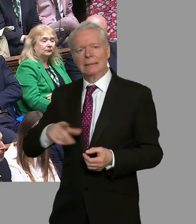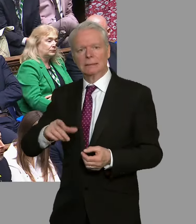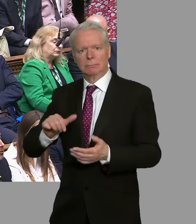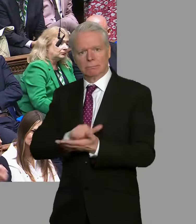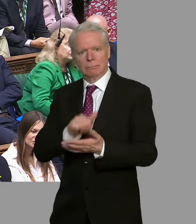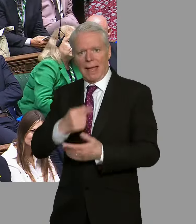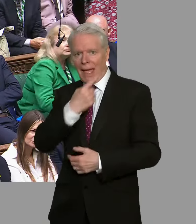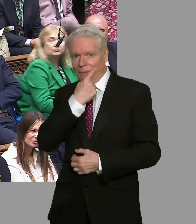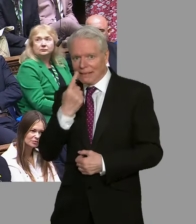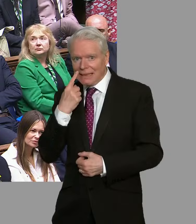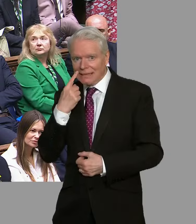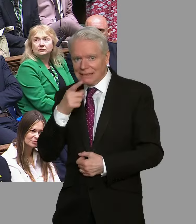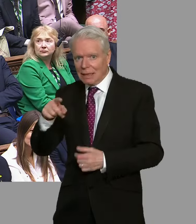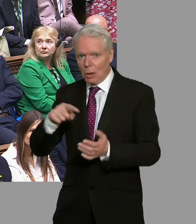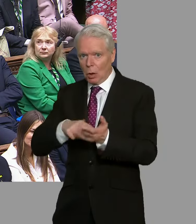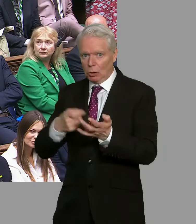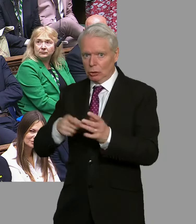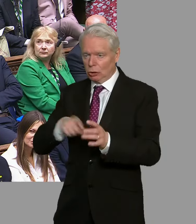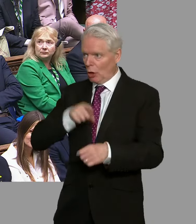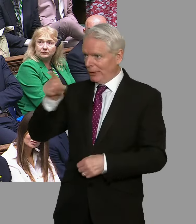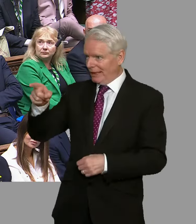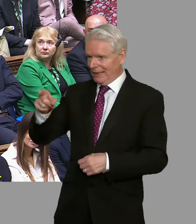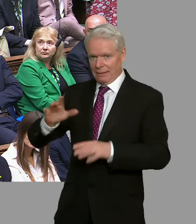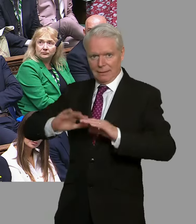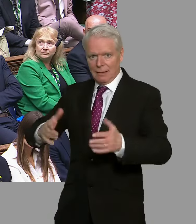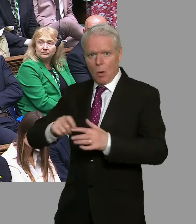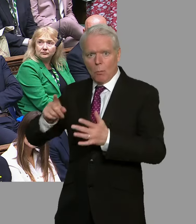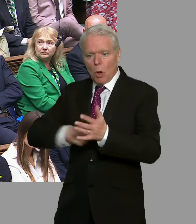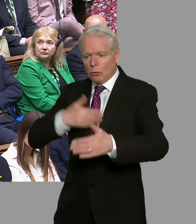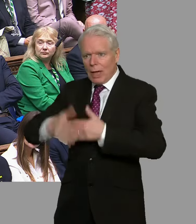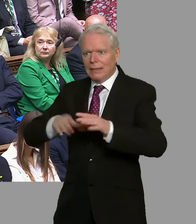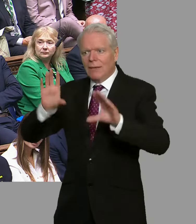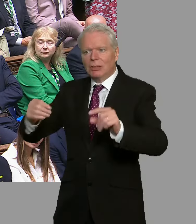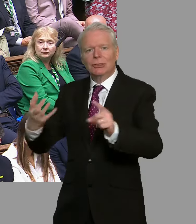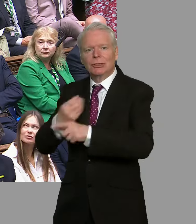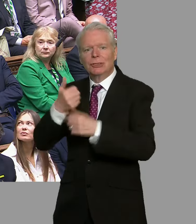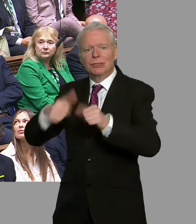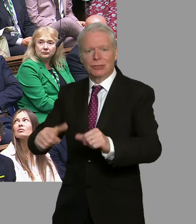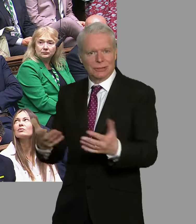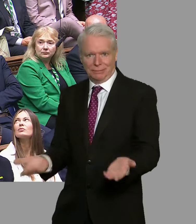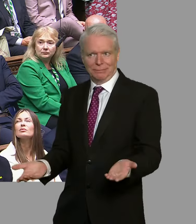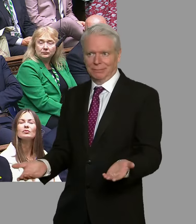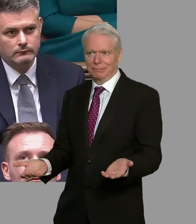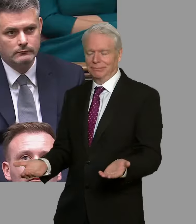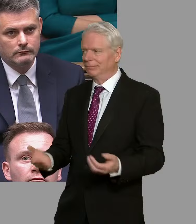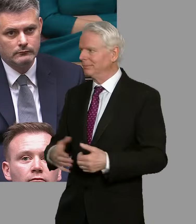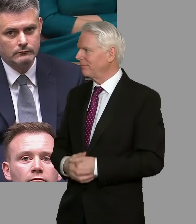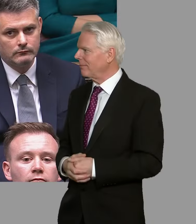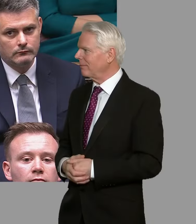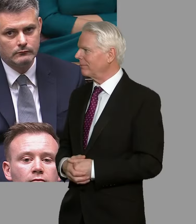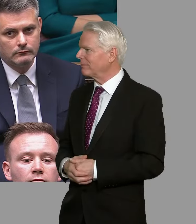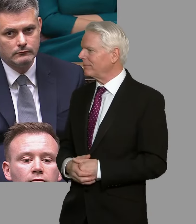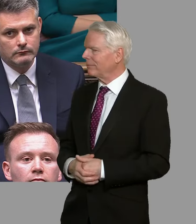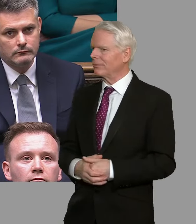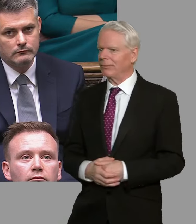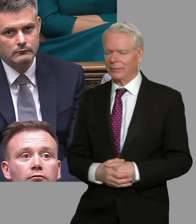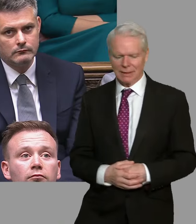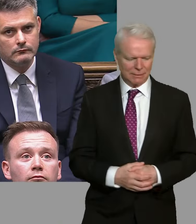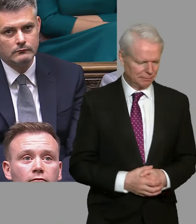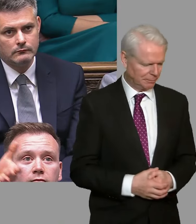country. Each week, almost 100 men take their own lives, and suicide is the biggest killer of men aged under